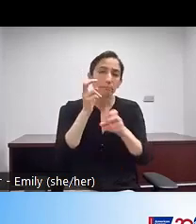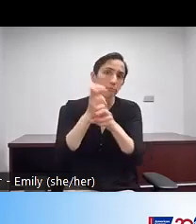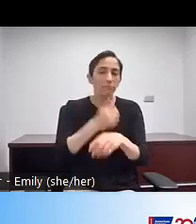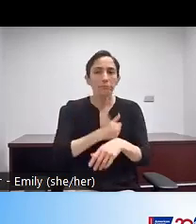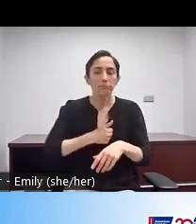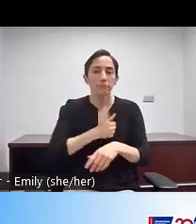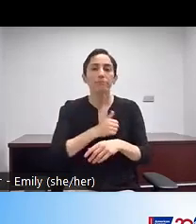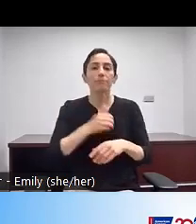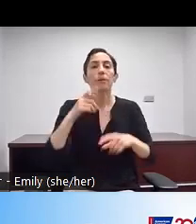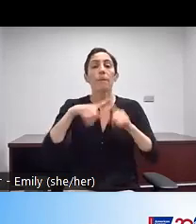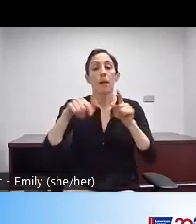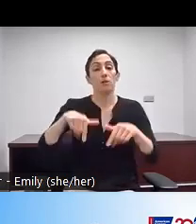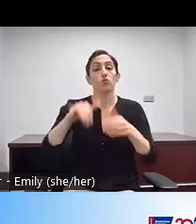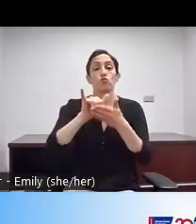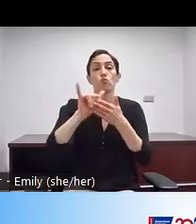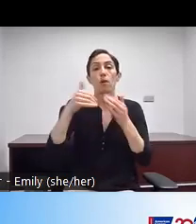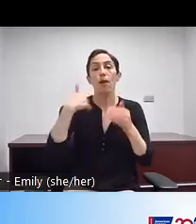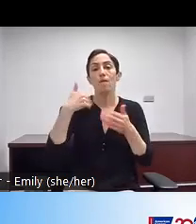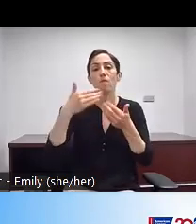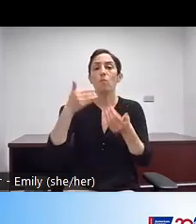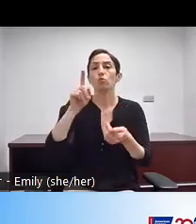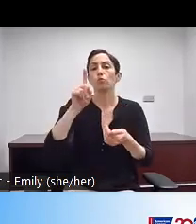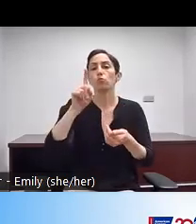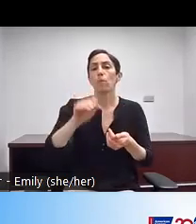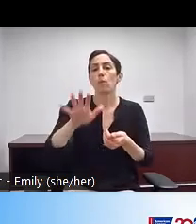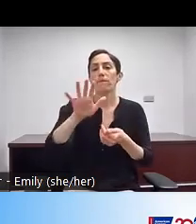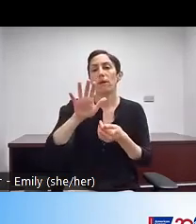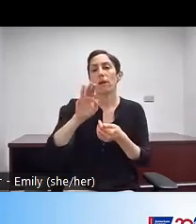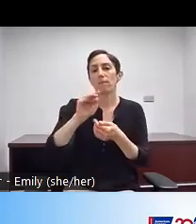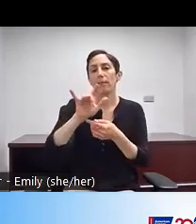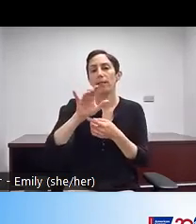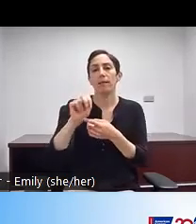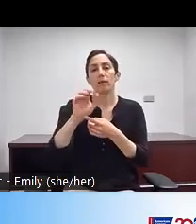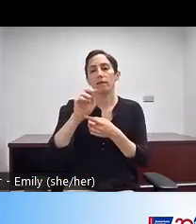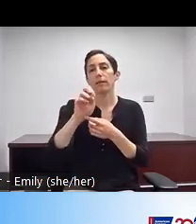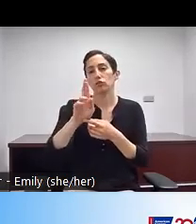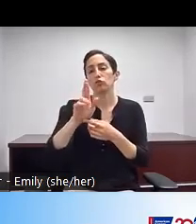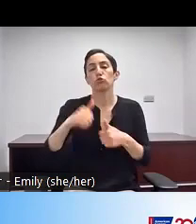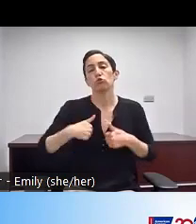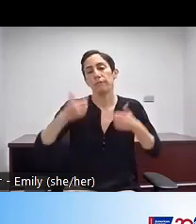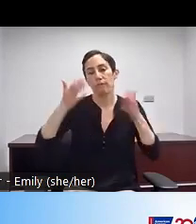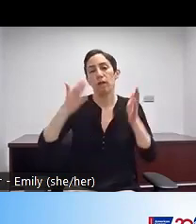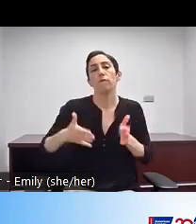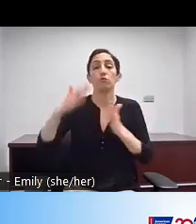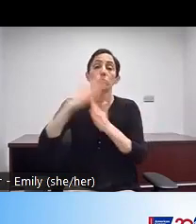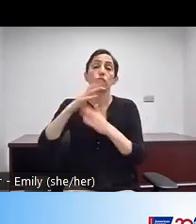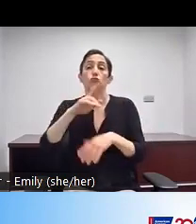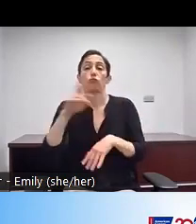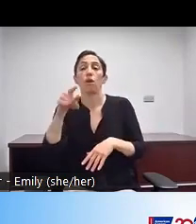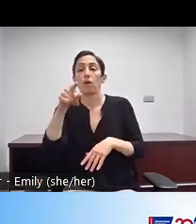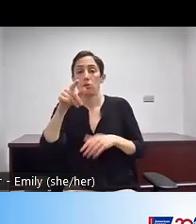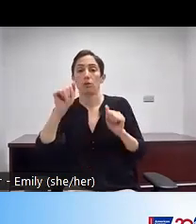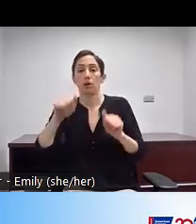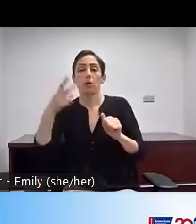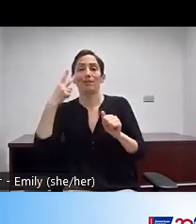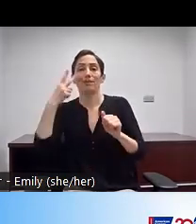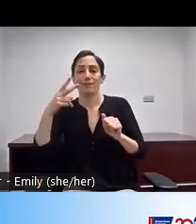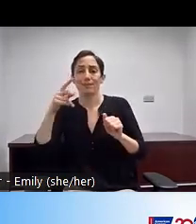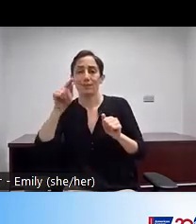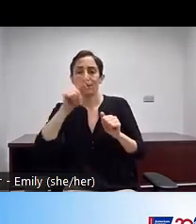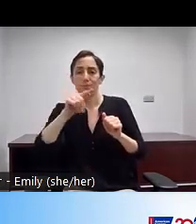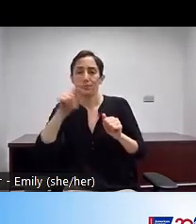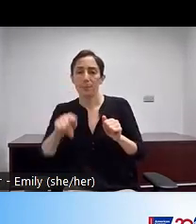million or 1.5 million cancer survivors. And in the upper right hand corner you can see the